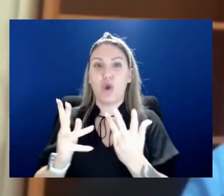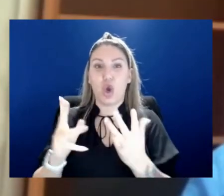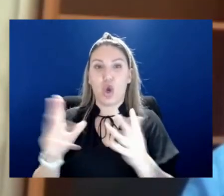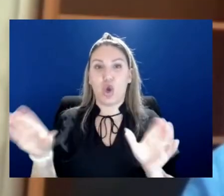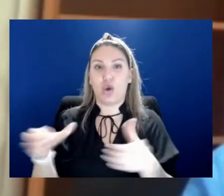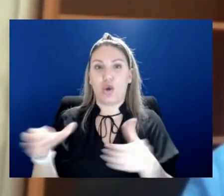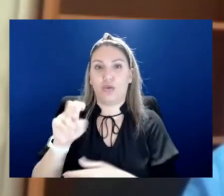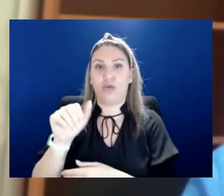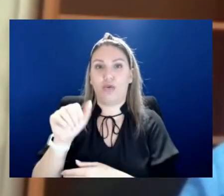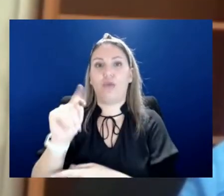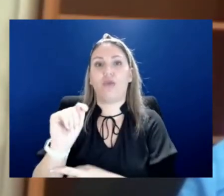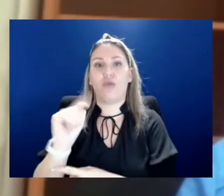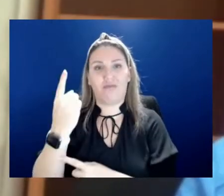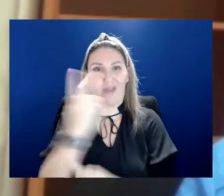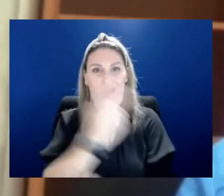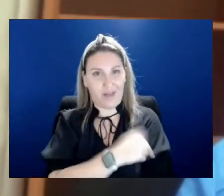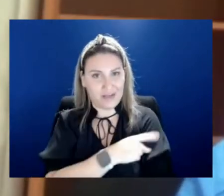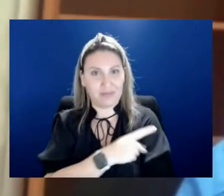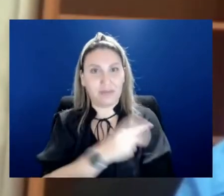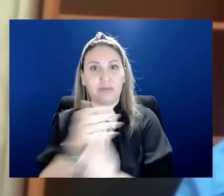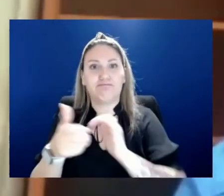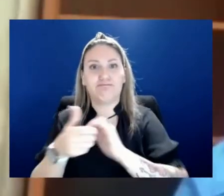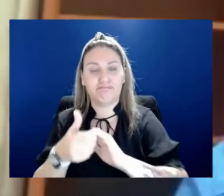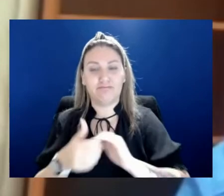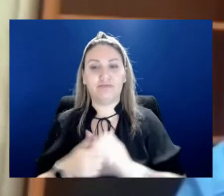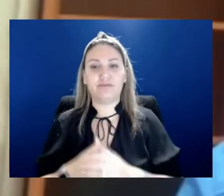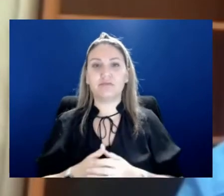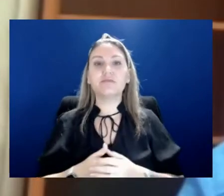we've been working with. And we talked to